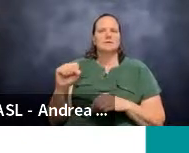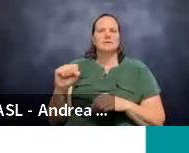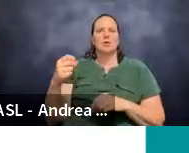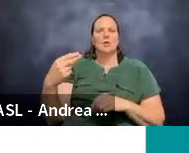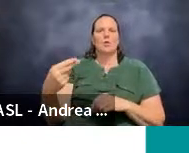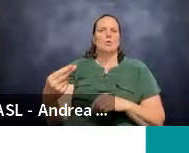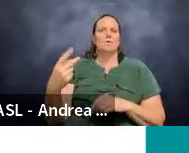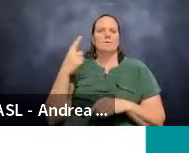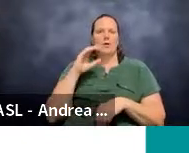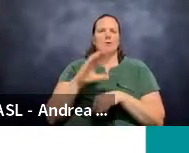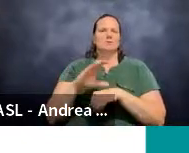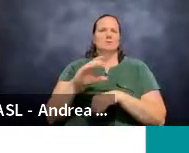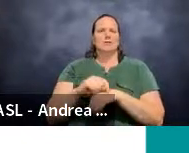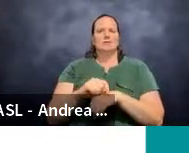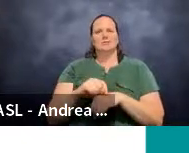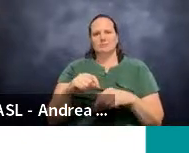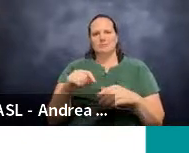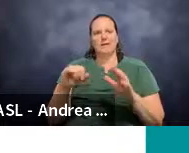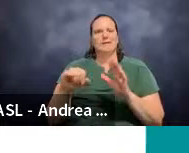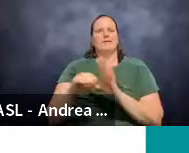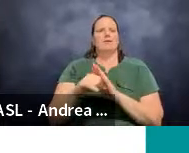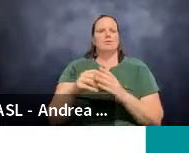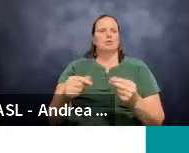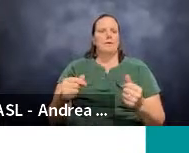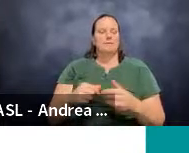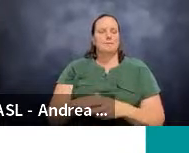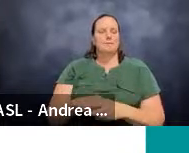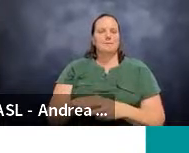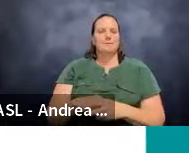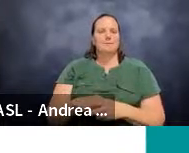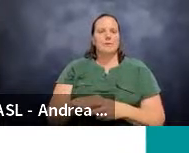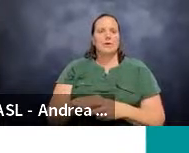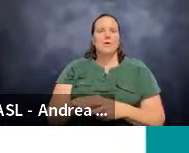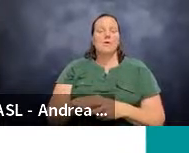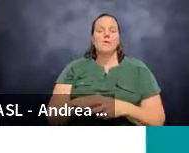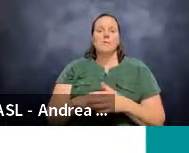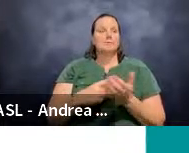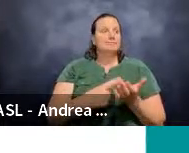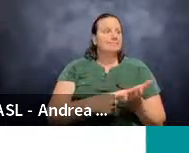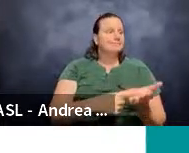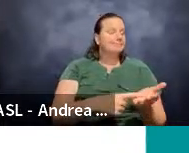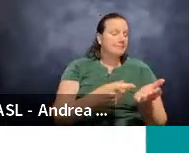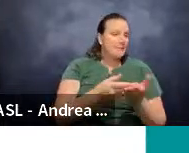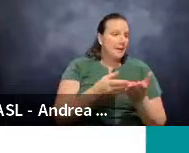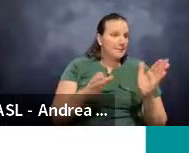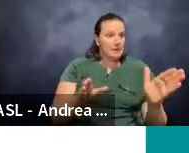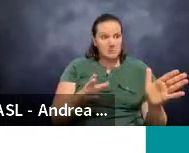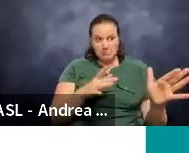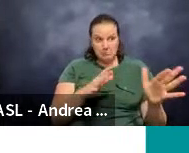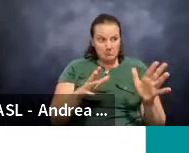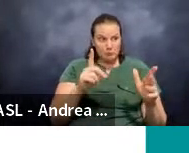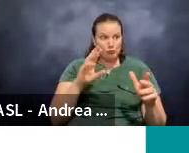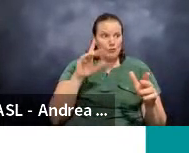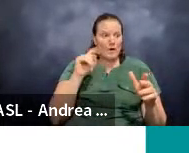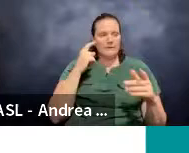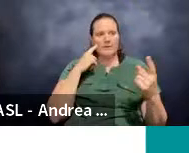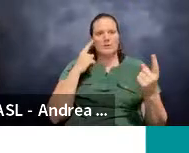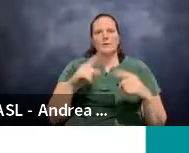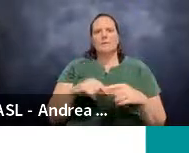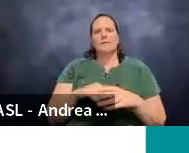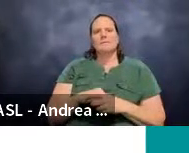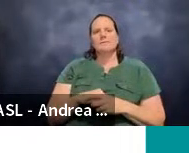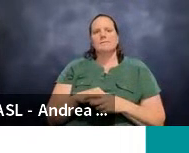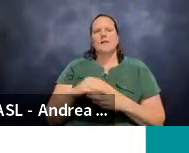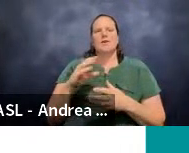resolved. And finally, we will consult with the public regarding the draft of the programmatic agreement, which will include those mitigation measures